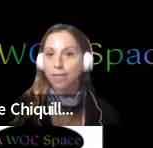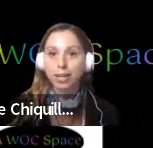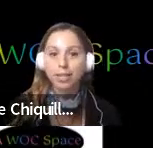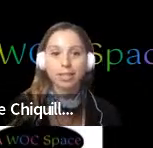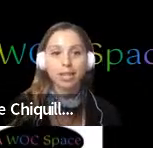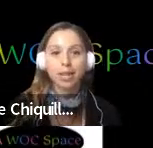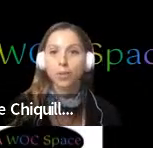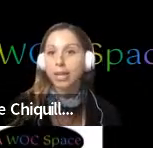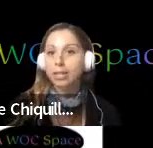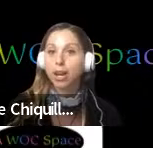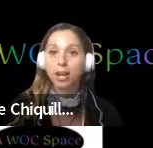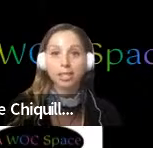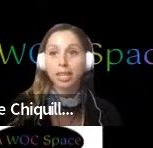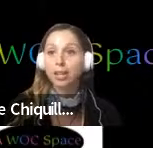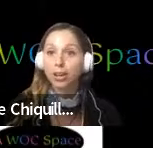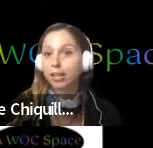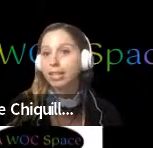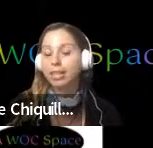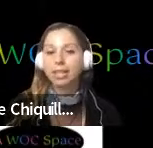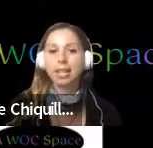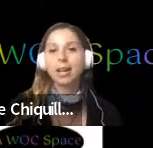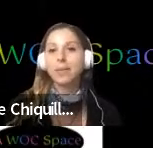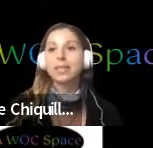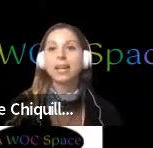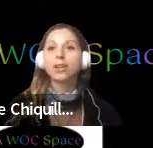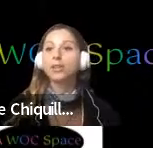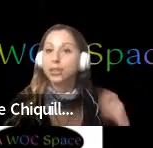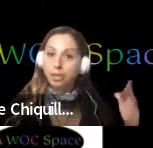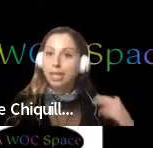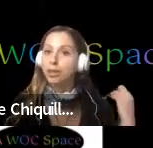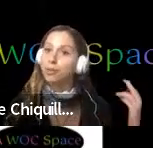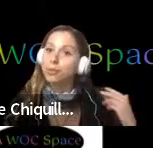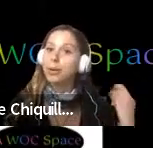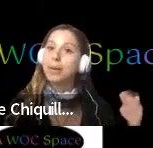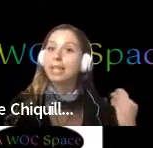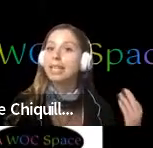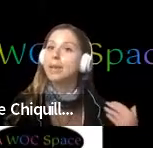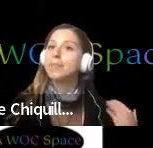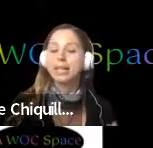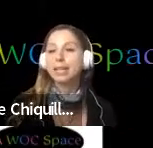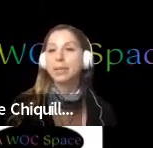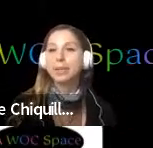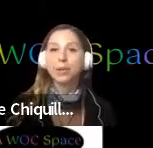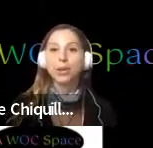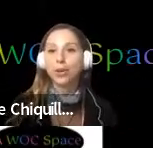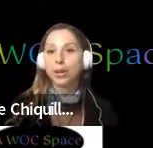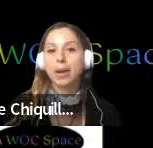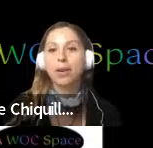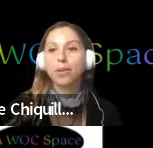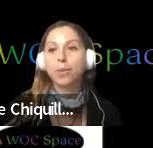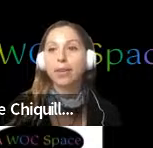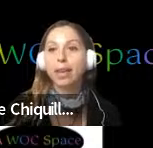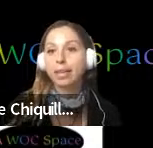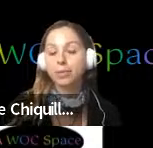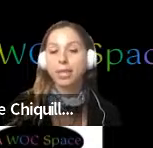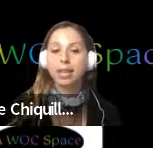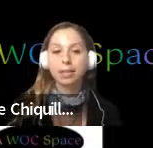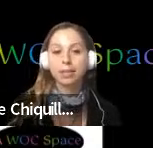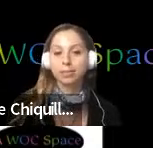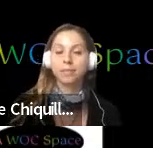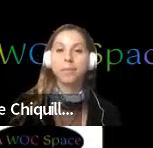ASLO conference. We talked here. And that'll remind them and get their memory going about where